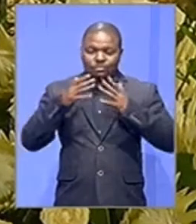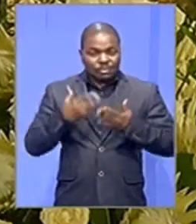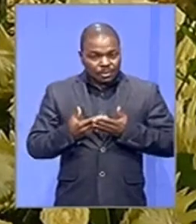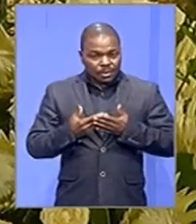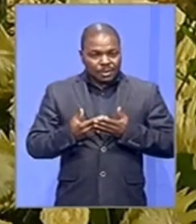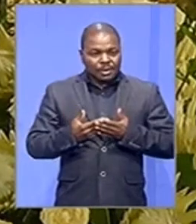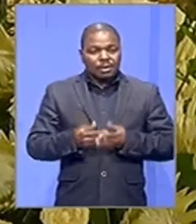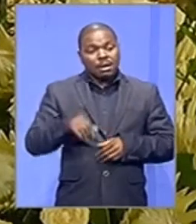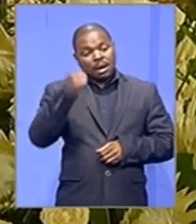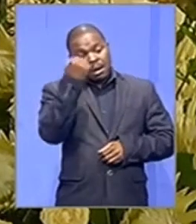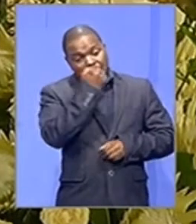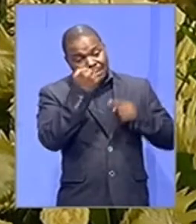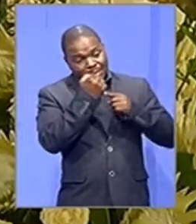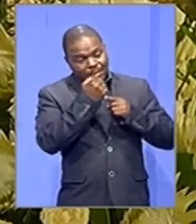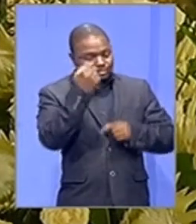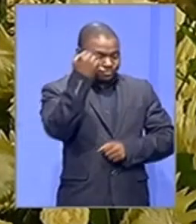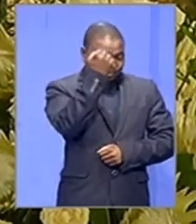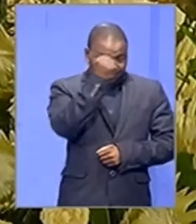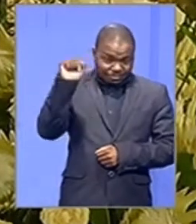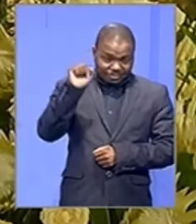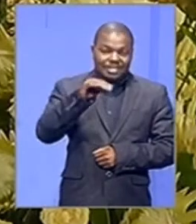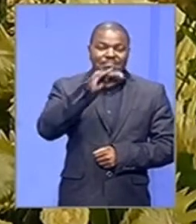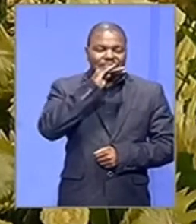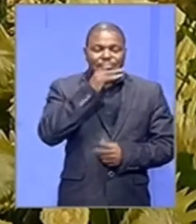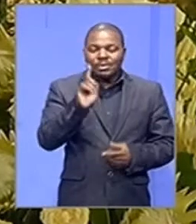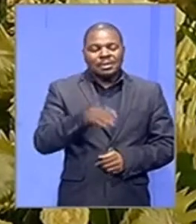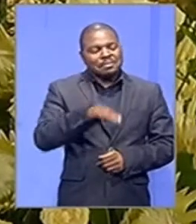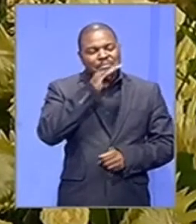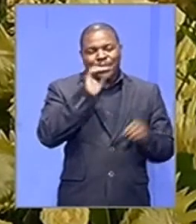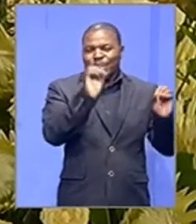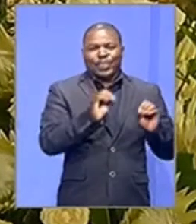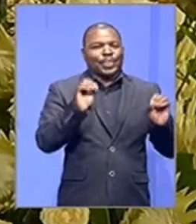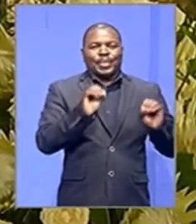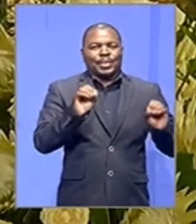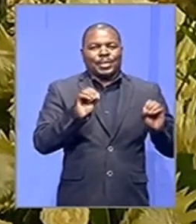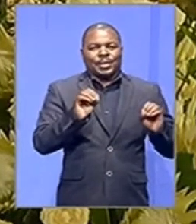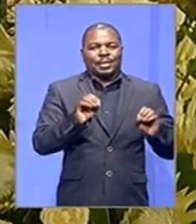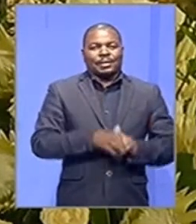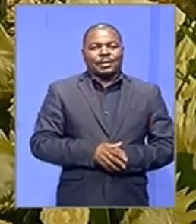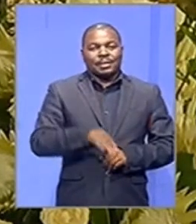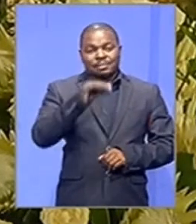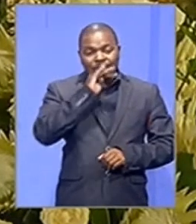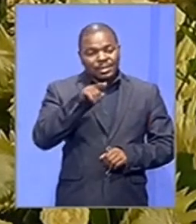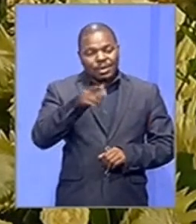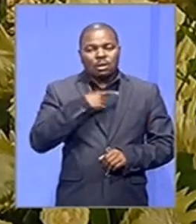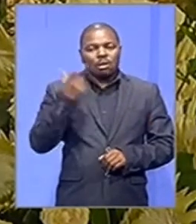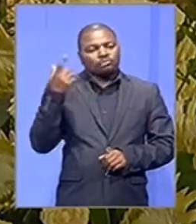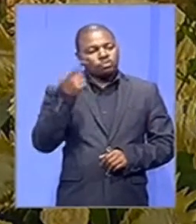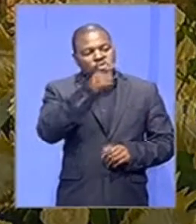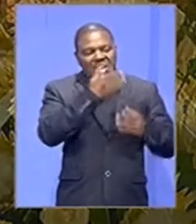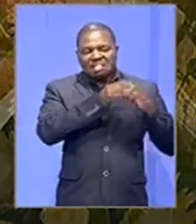An apology rejected becomes meaningless and will be the rejecter's cross to carry.